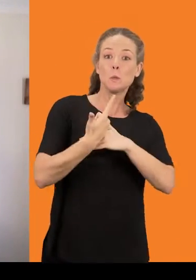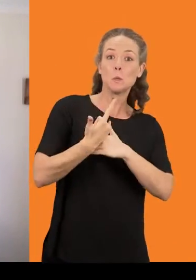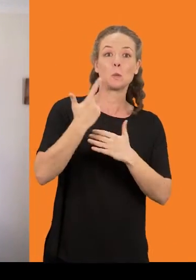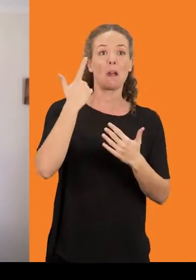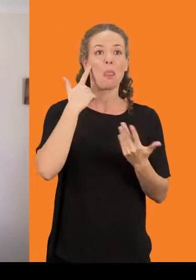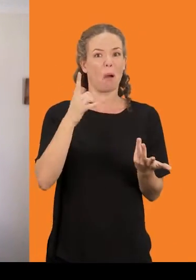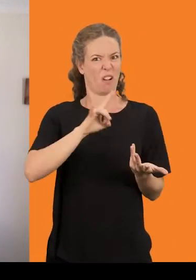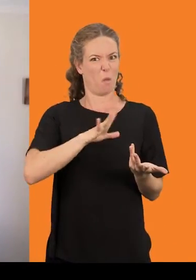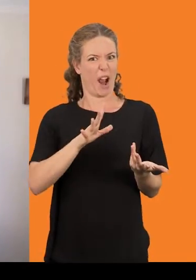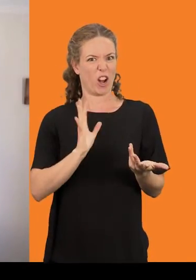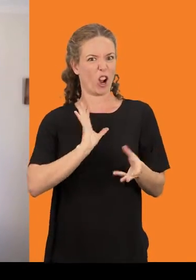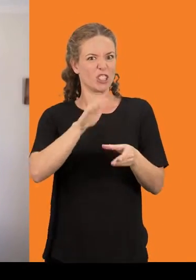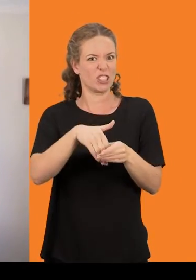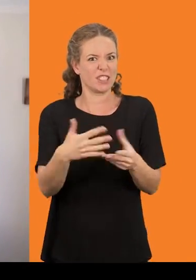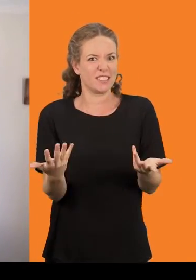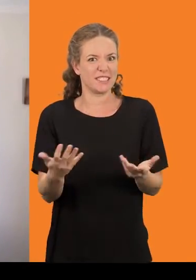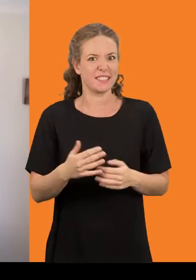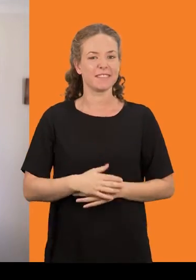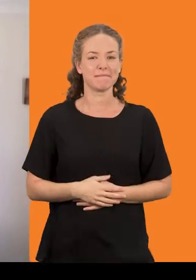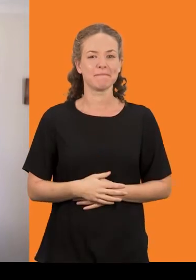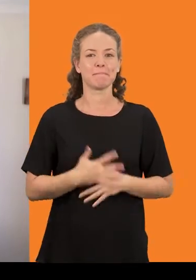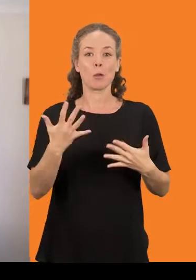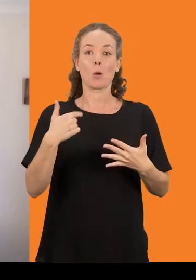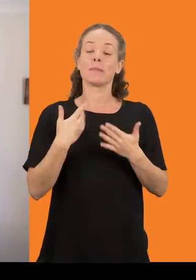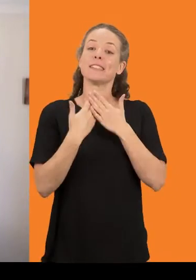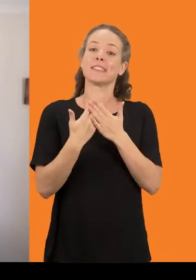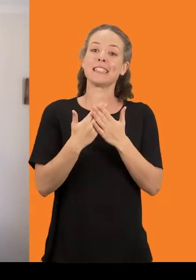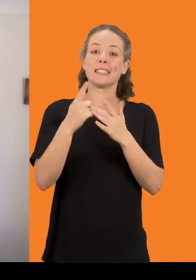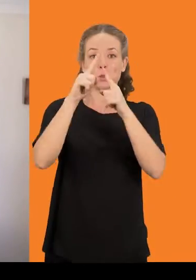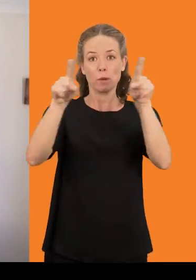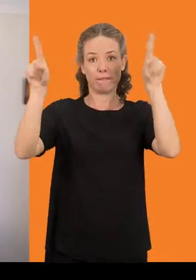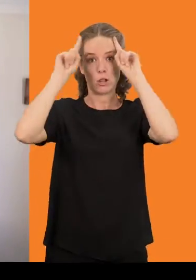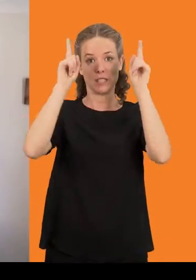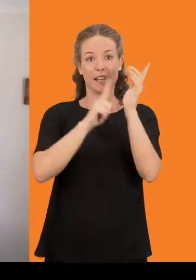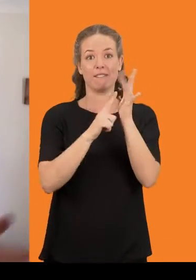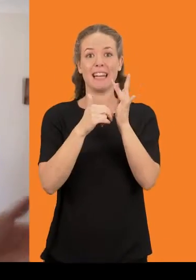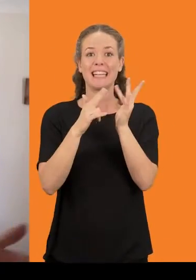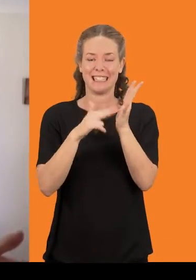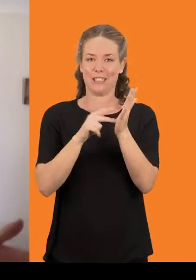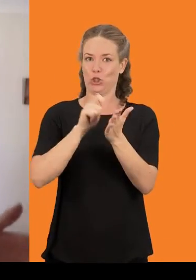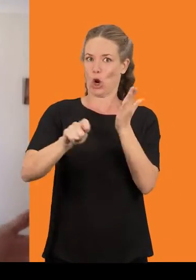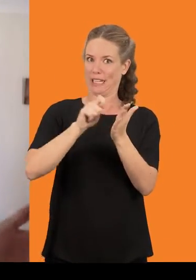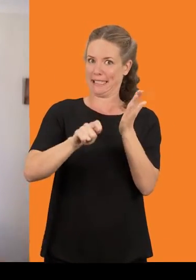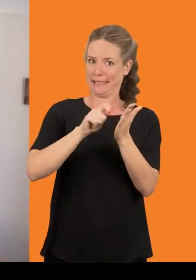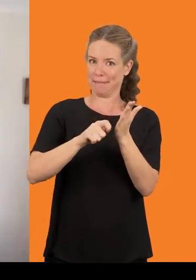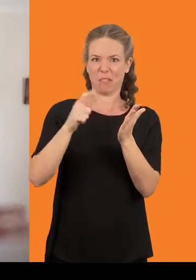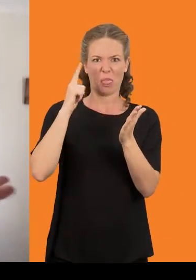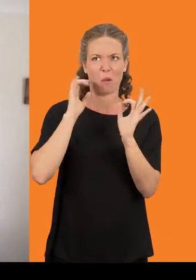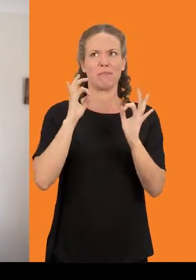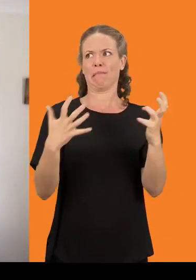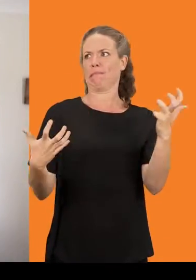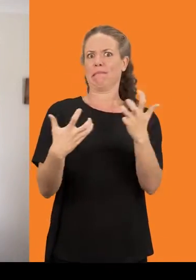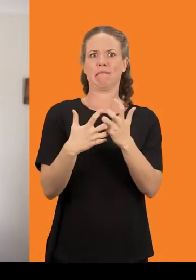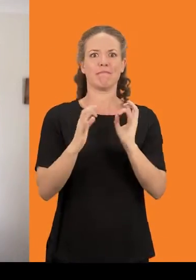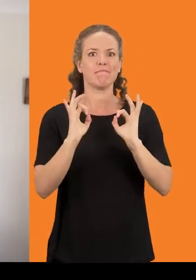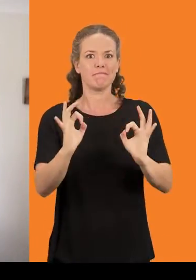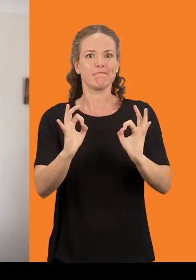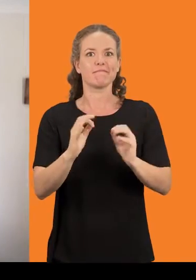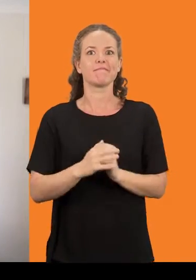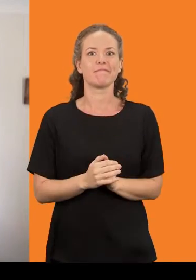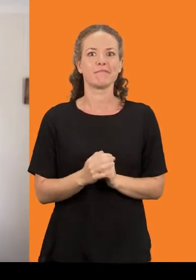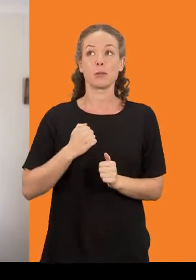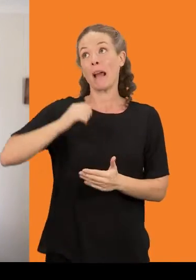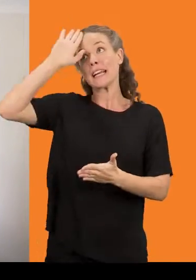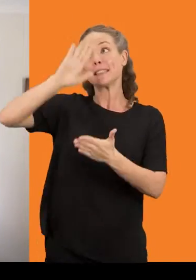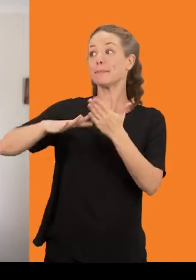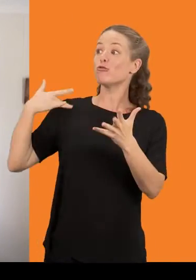deaf vloggers and I thought, why not? At the moment I'm currently at the University of Lincoln studying journalism, so I thought this would be perfect. After all, I thought it would be a good idea to